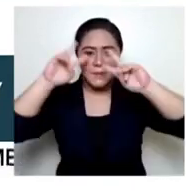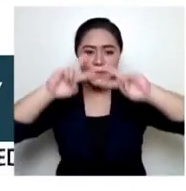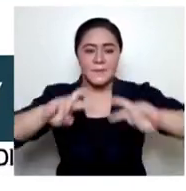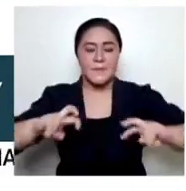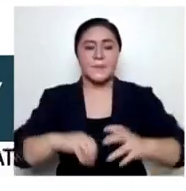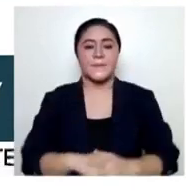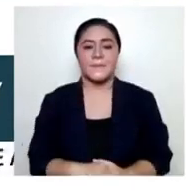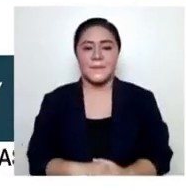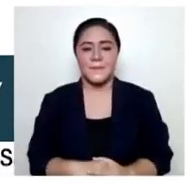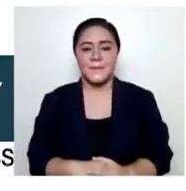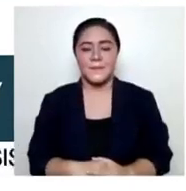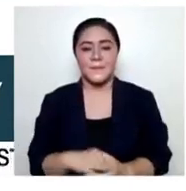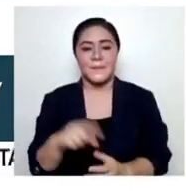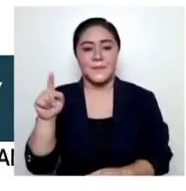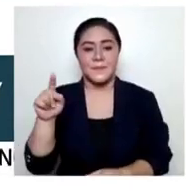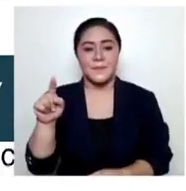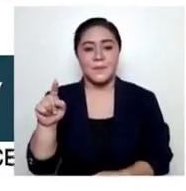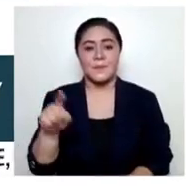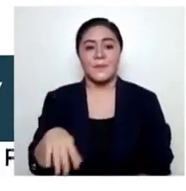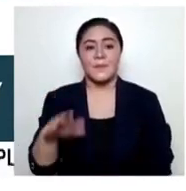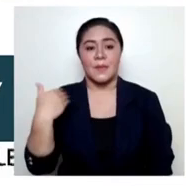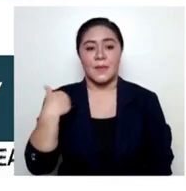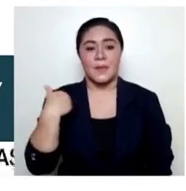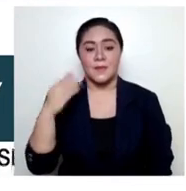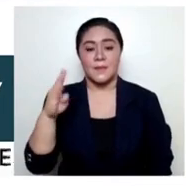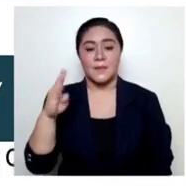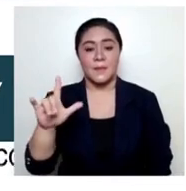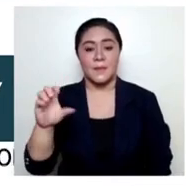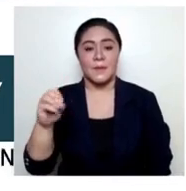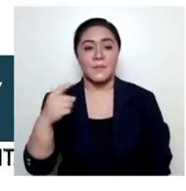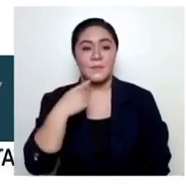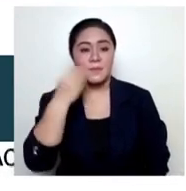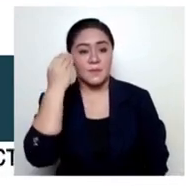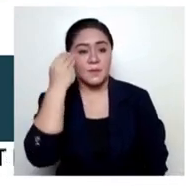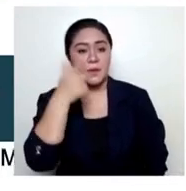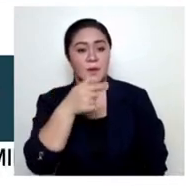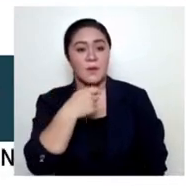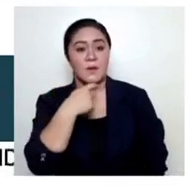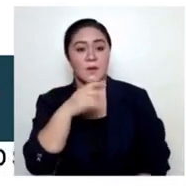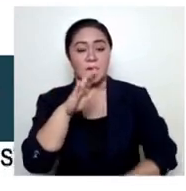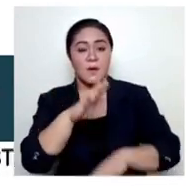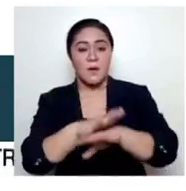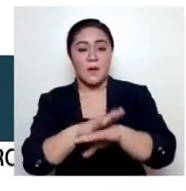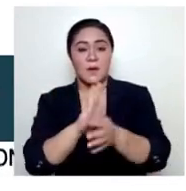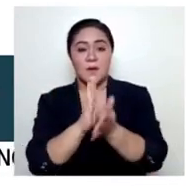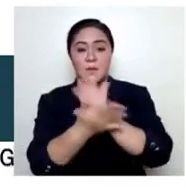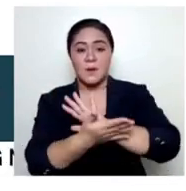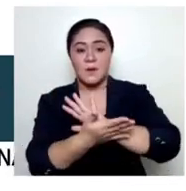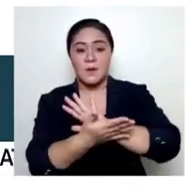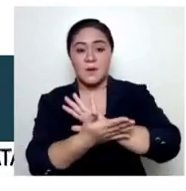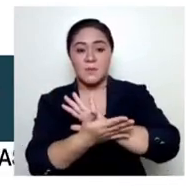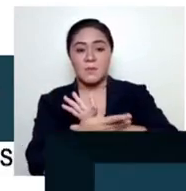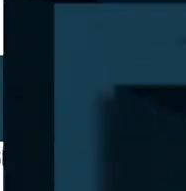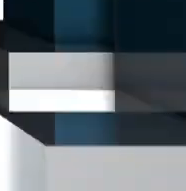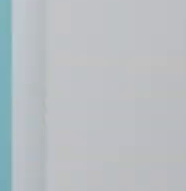His running mate Walden Bellio also has some ideas on how to improve Filipinos' working conditions.